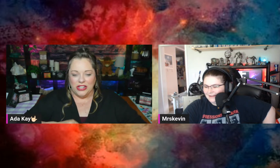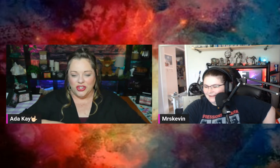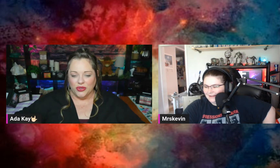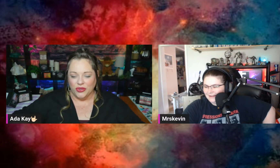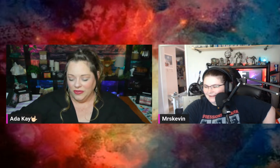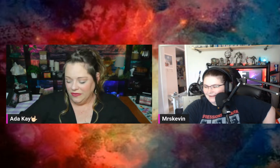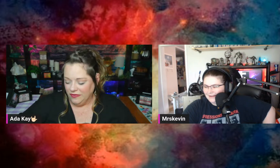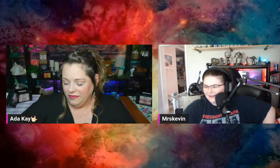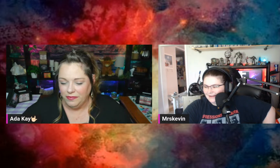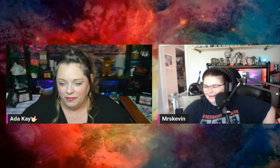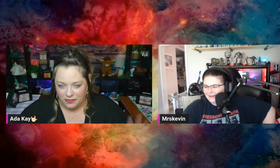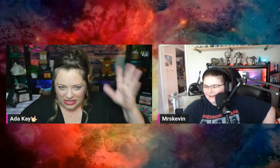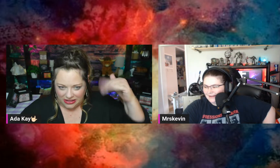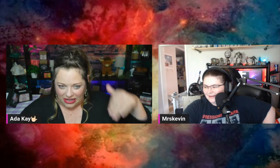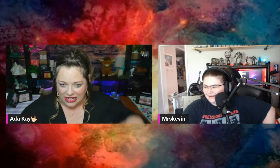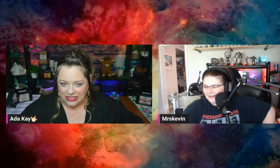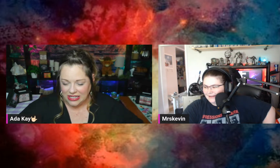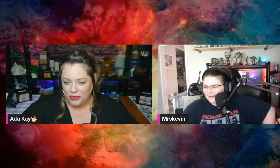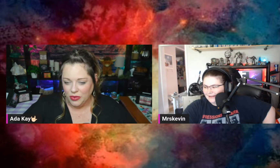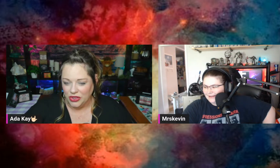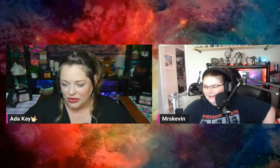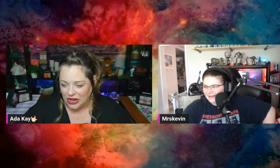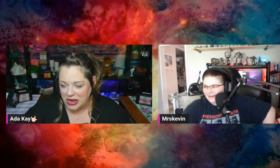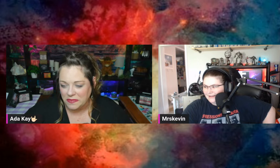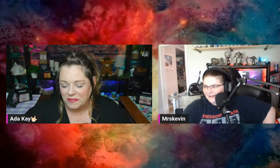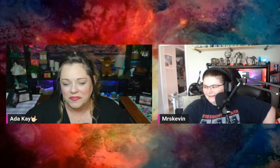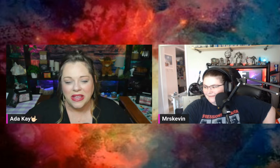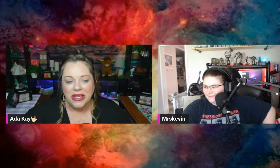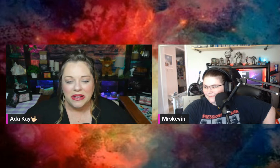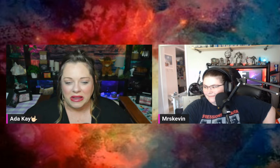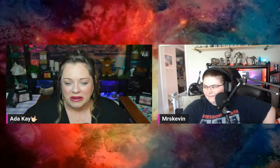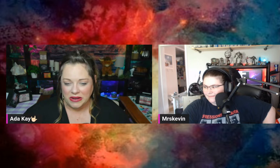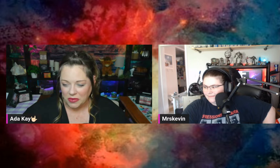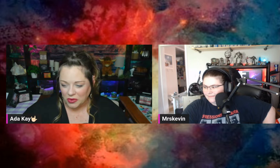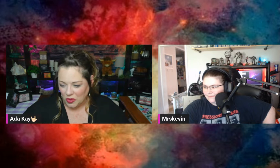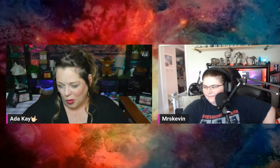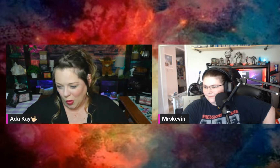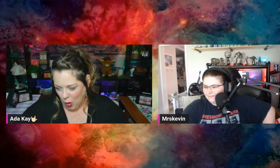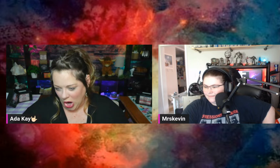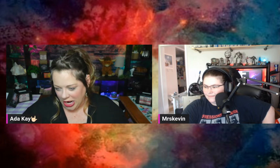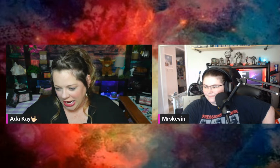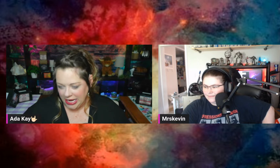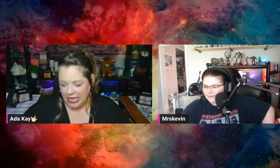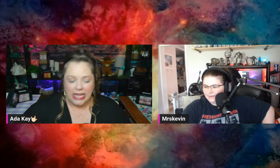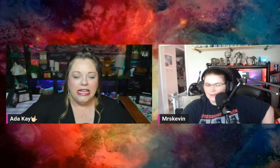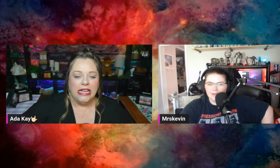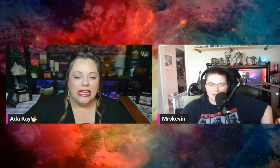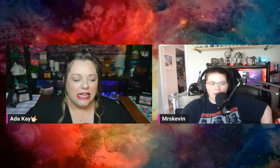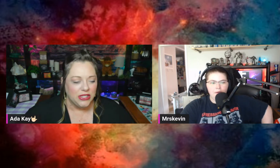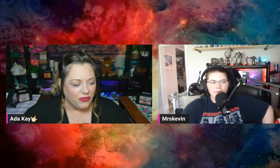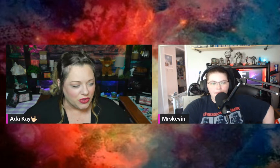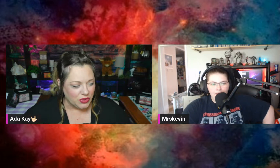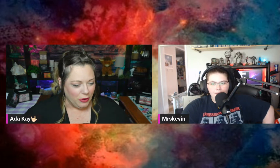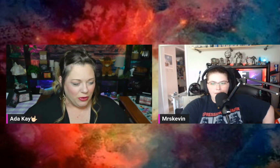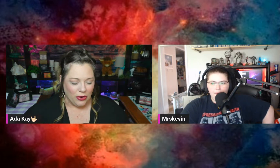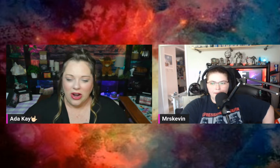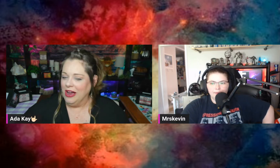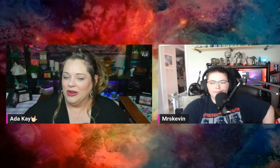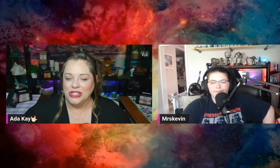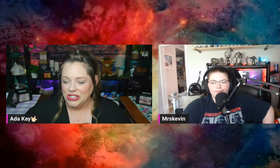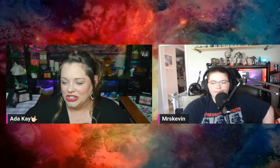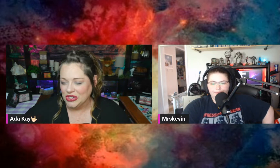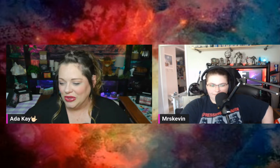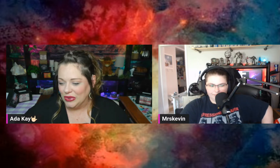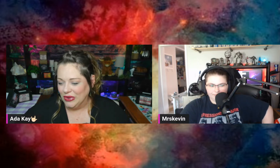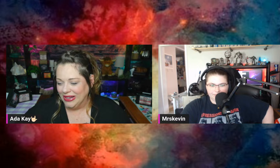a digital thing like I did with your name and number 1 as a first member,